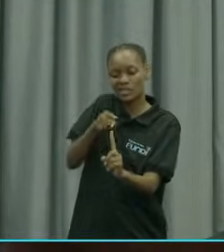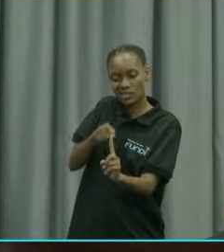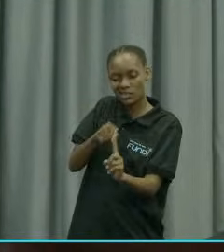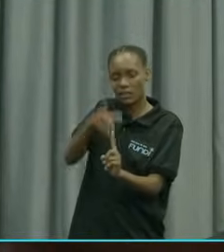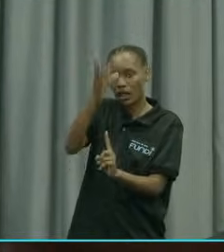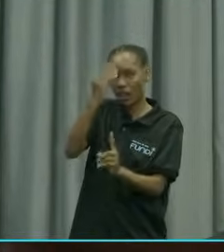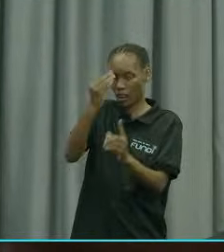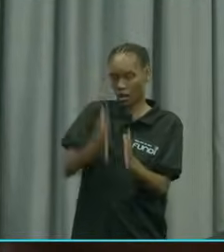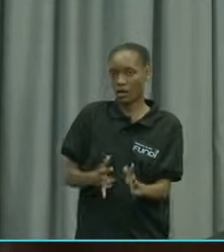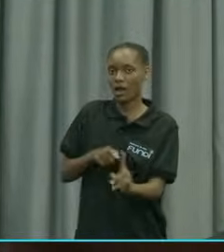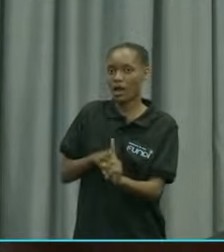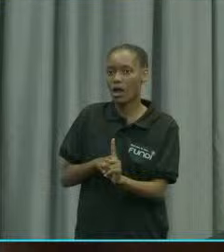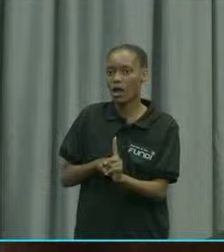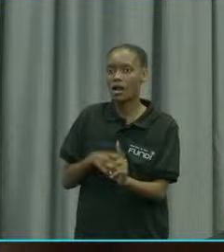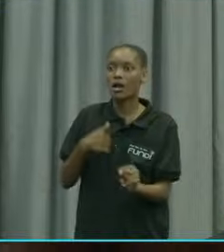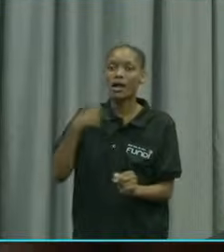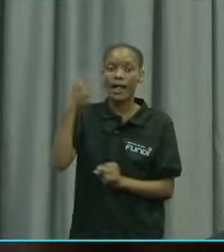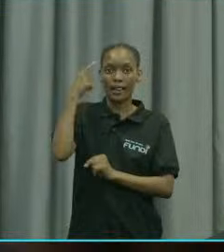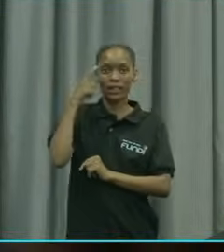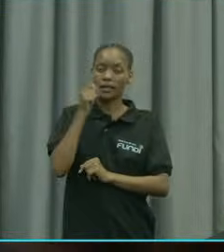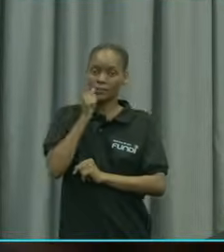that some